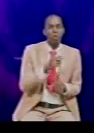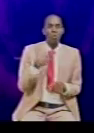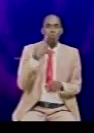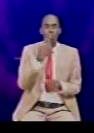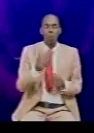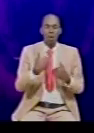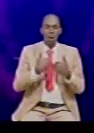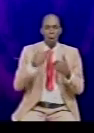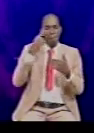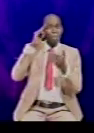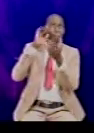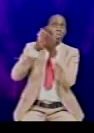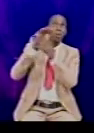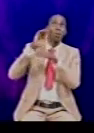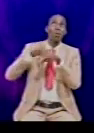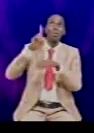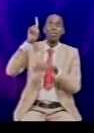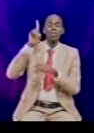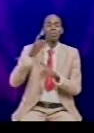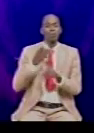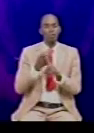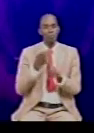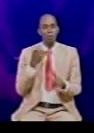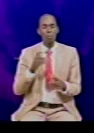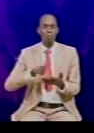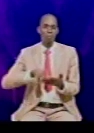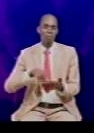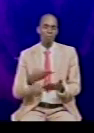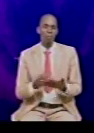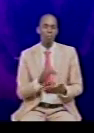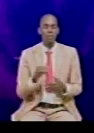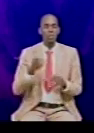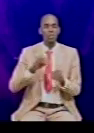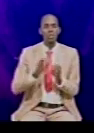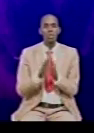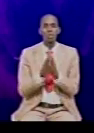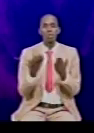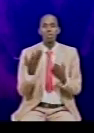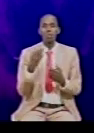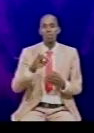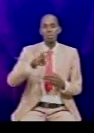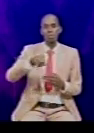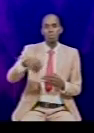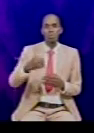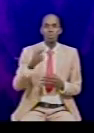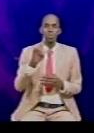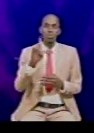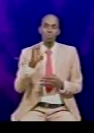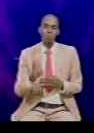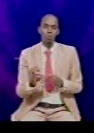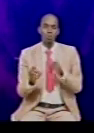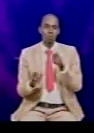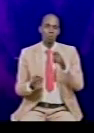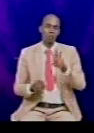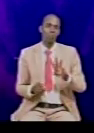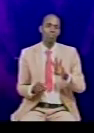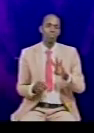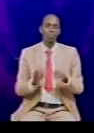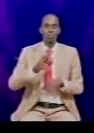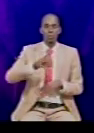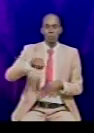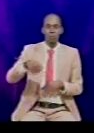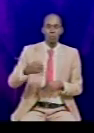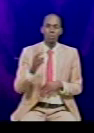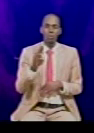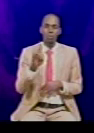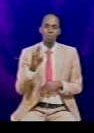him from falling. Let's read in Jude verse 24. Jude verse 24, he says there